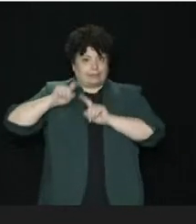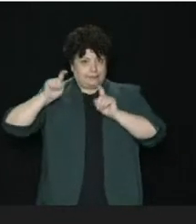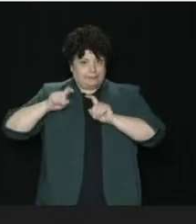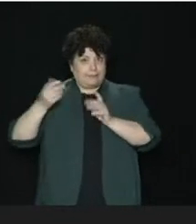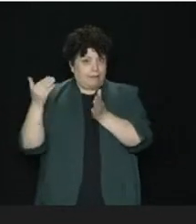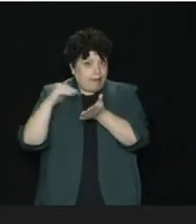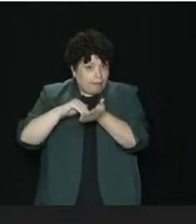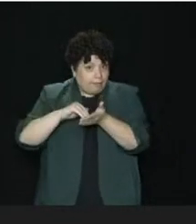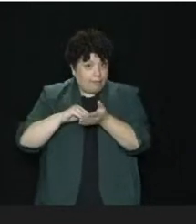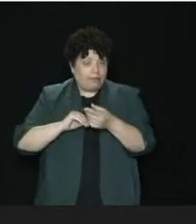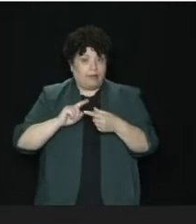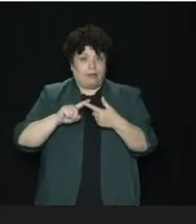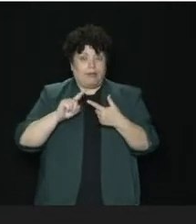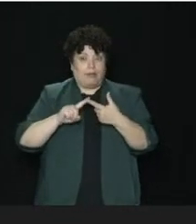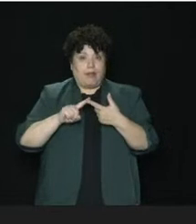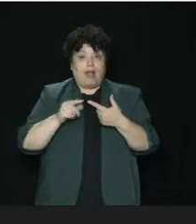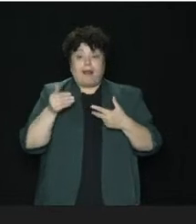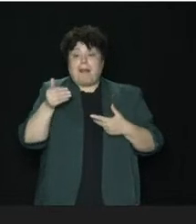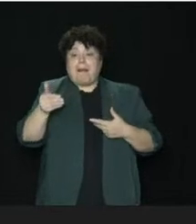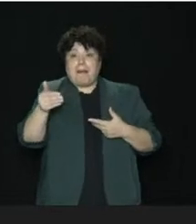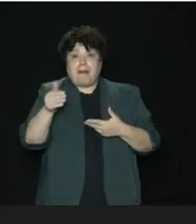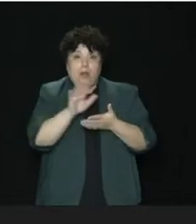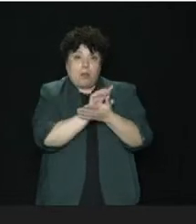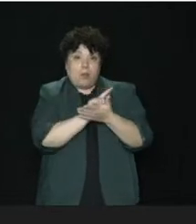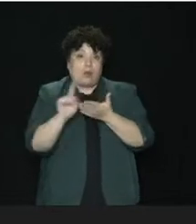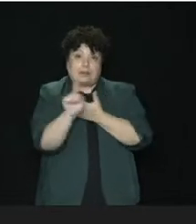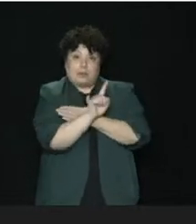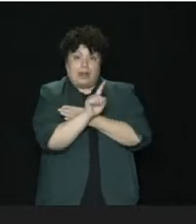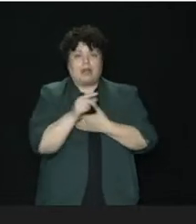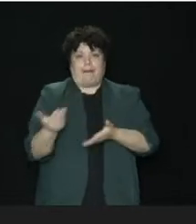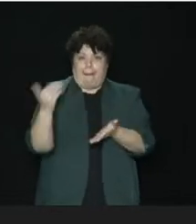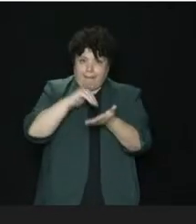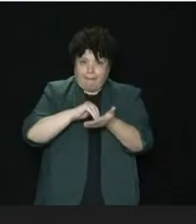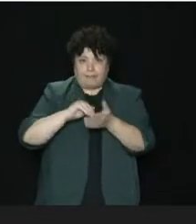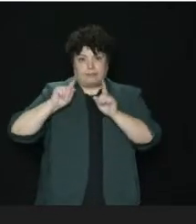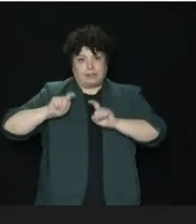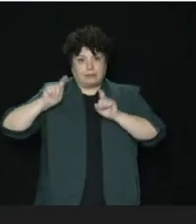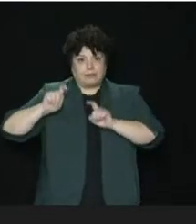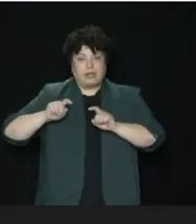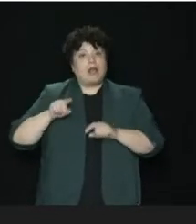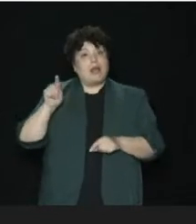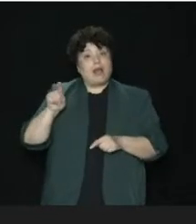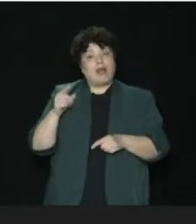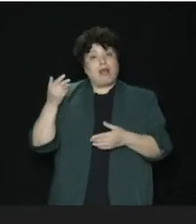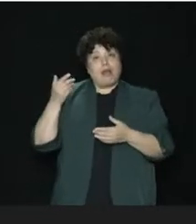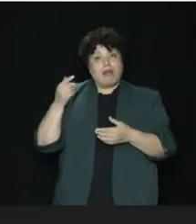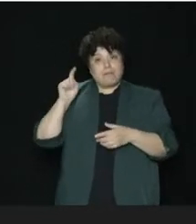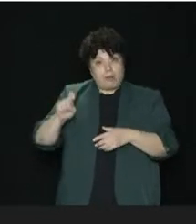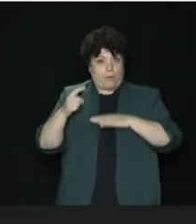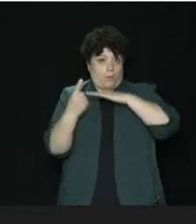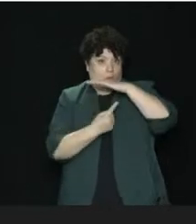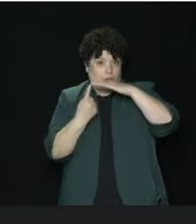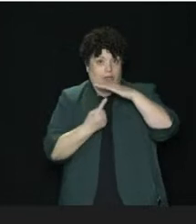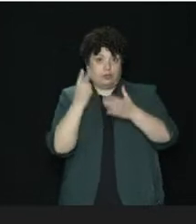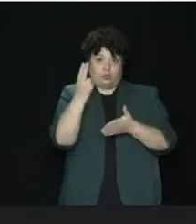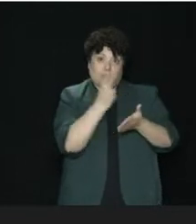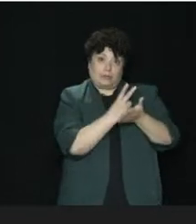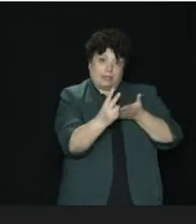to get tested again a week into their quarantine. And they do have to quarantine for 2 weeks at